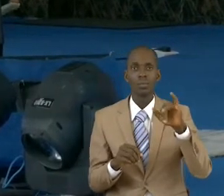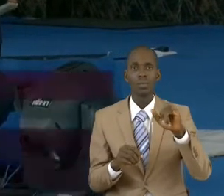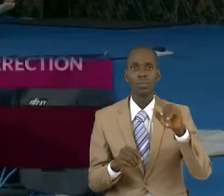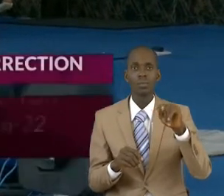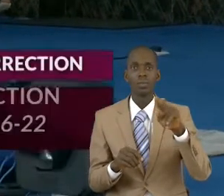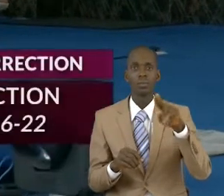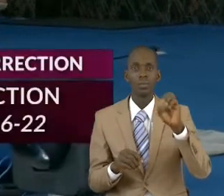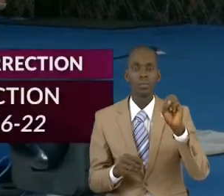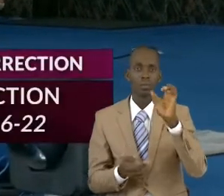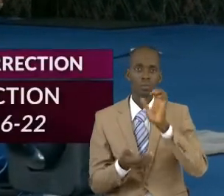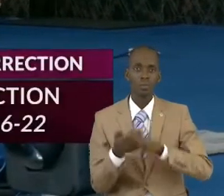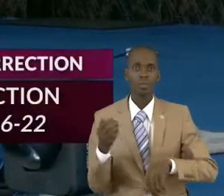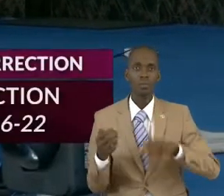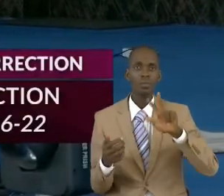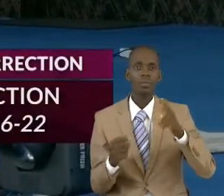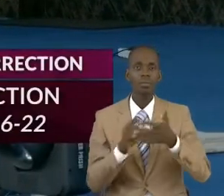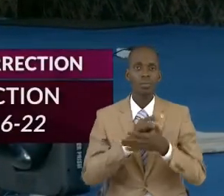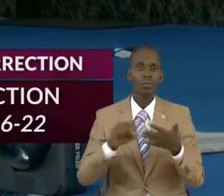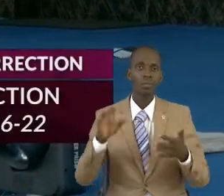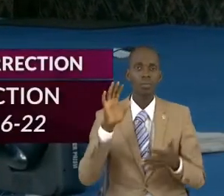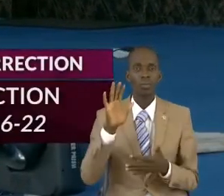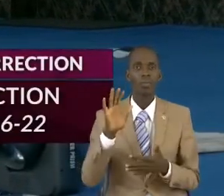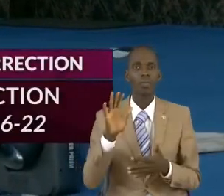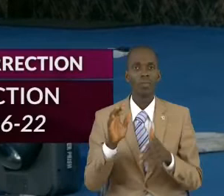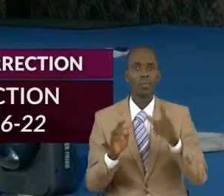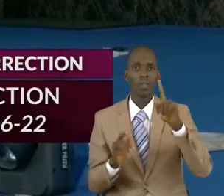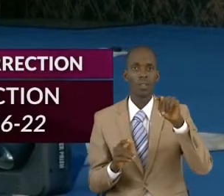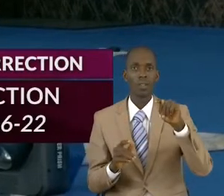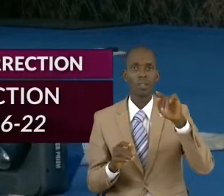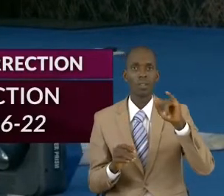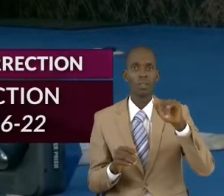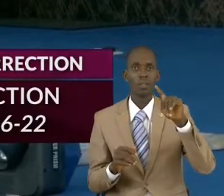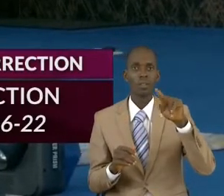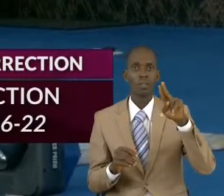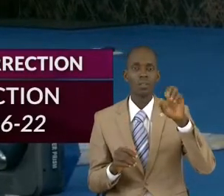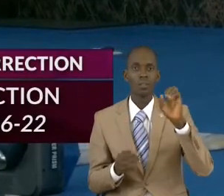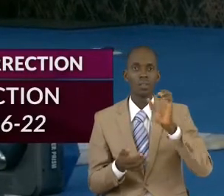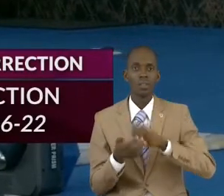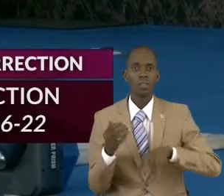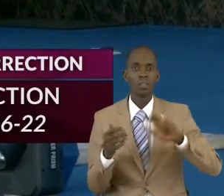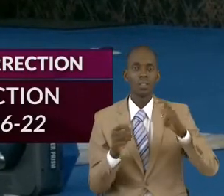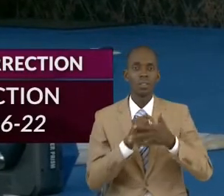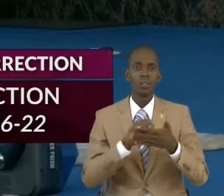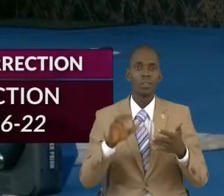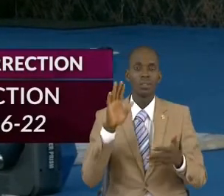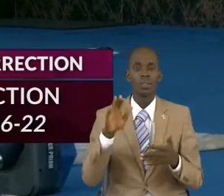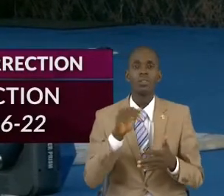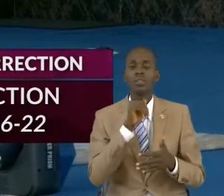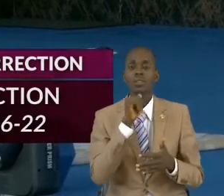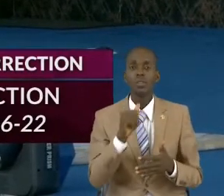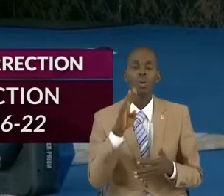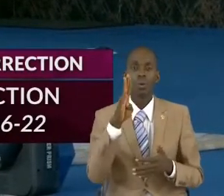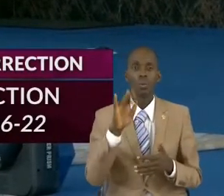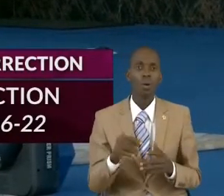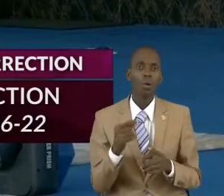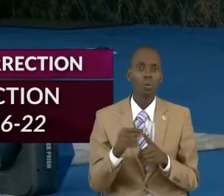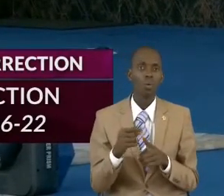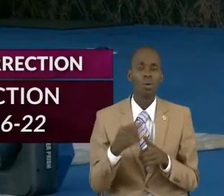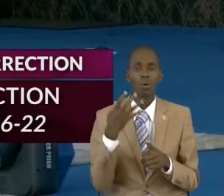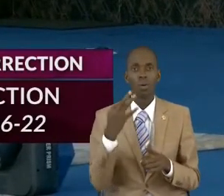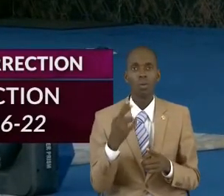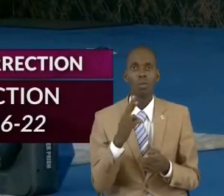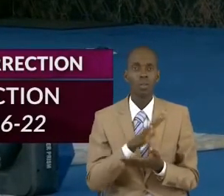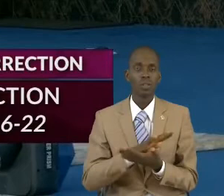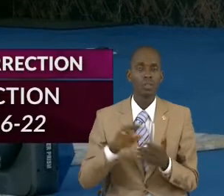verse 5. Not by works of righteousness which we have done,